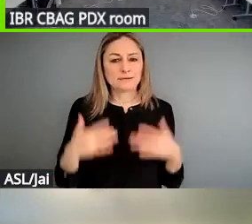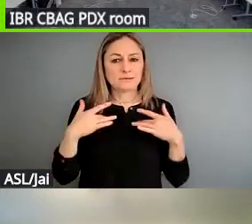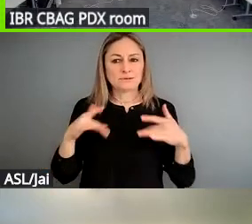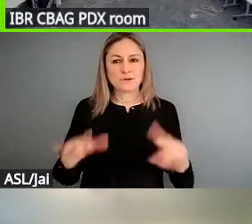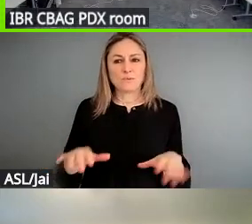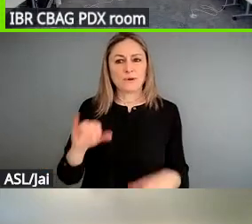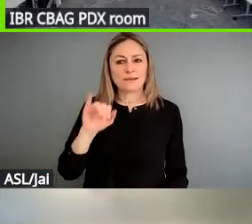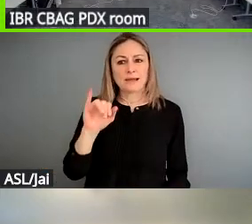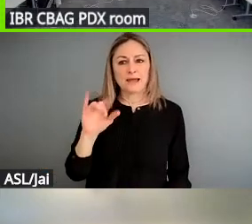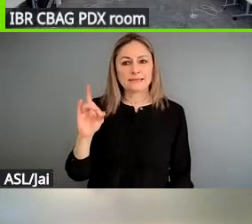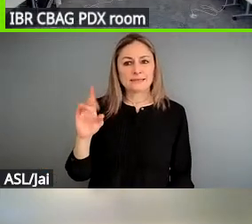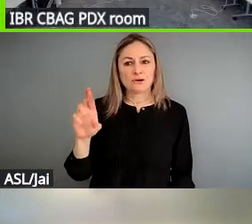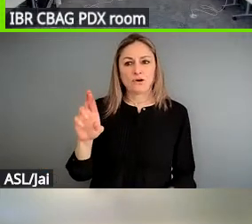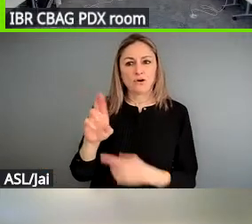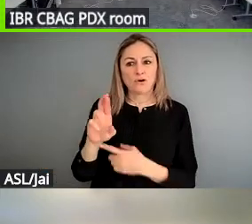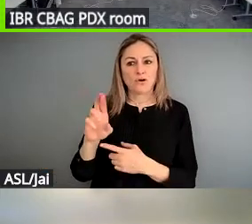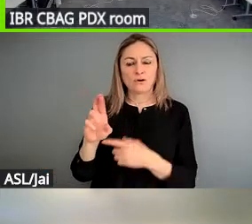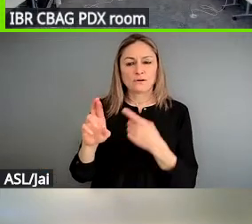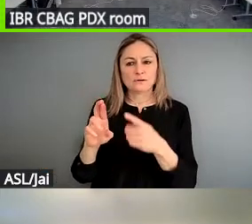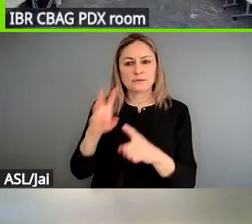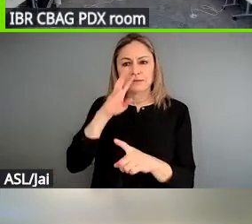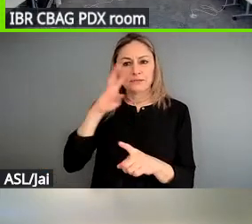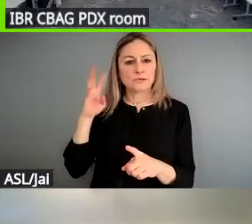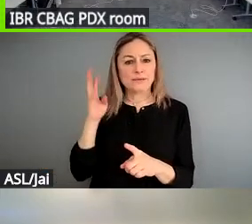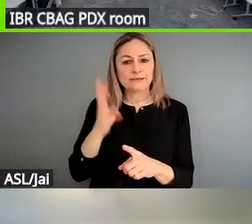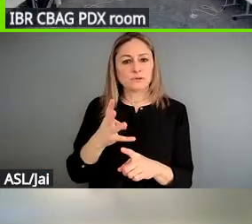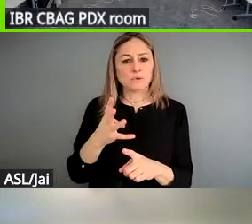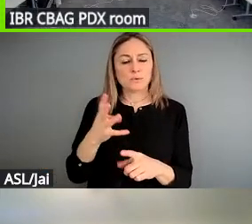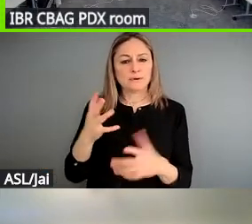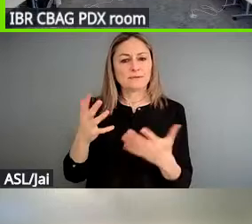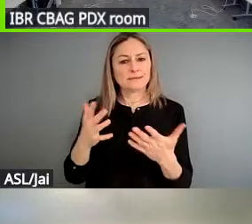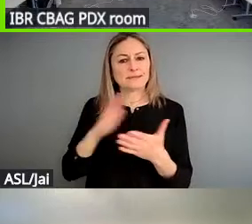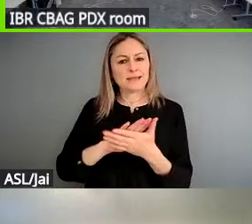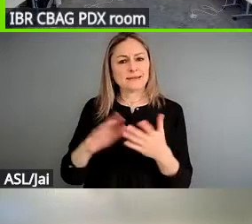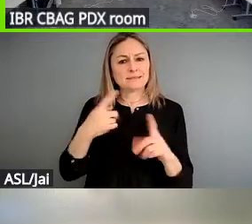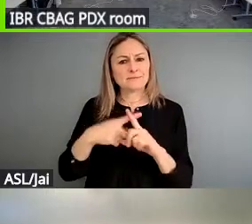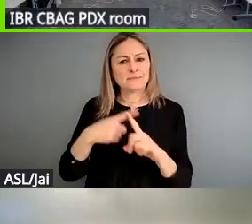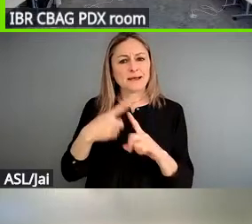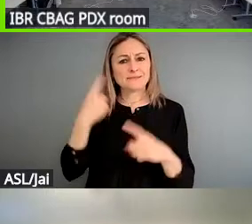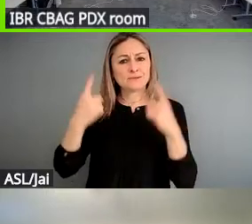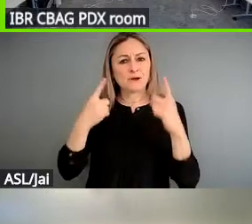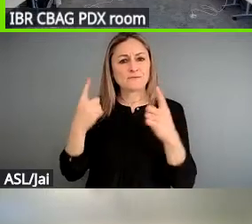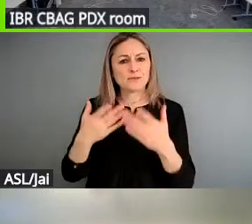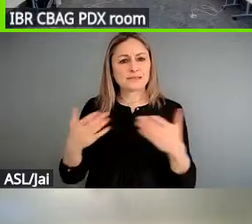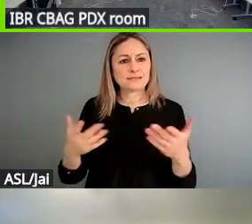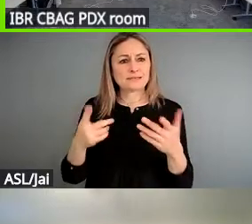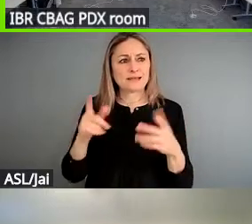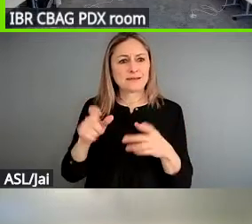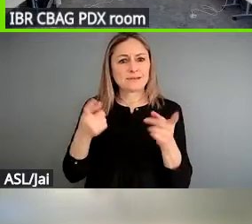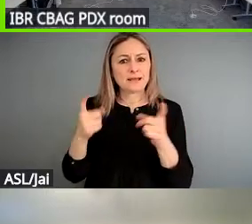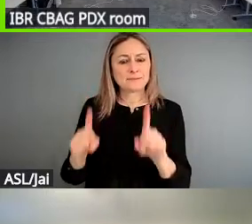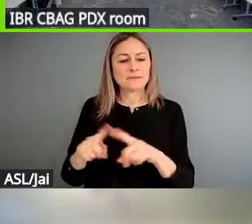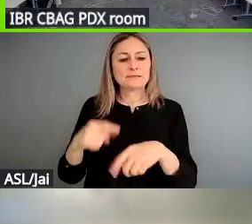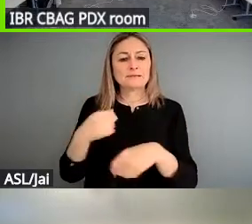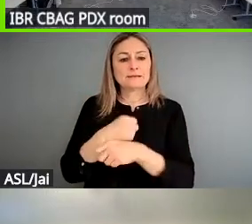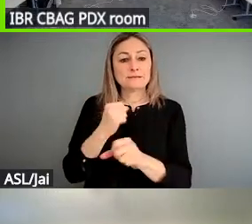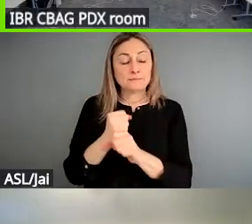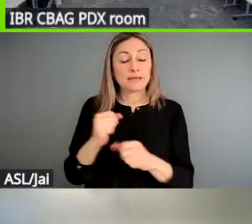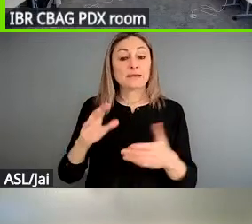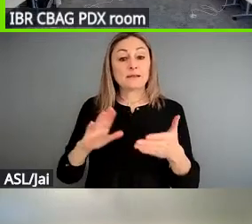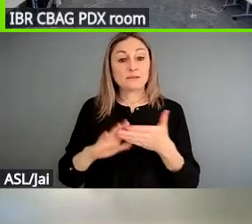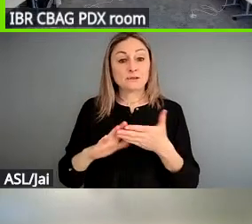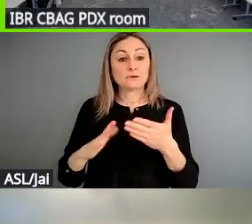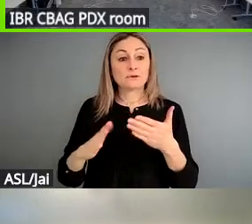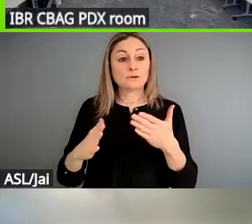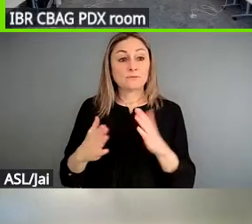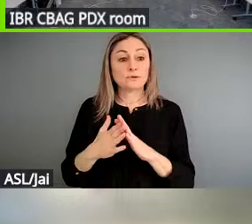IBR to ignore the thoughtful things that have to happen to make the communities adjacent to IBR